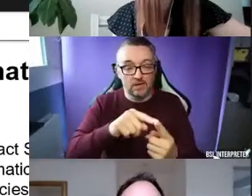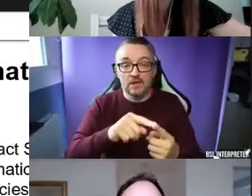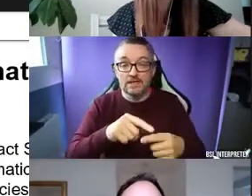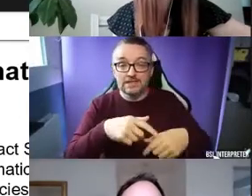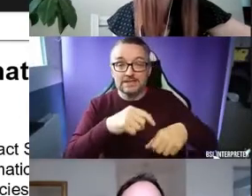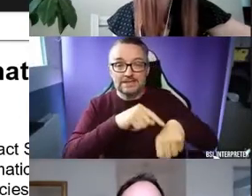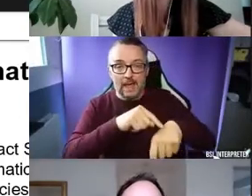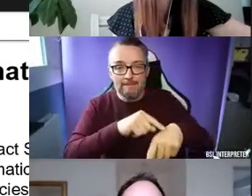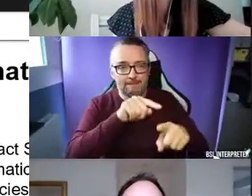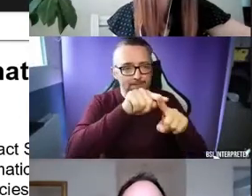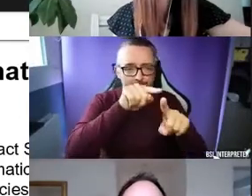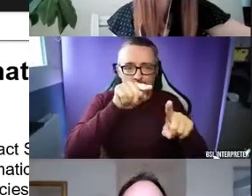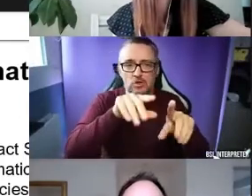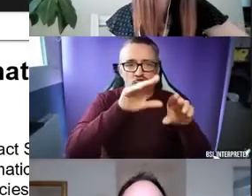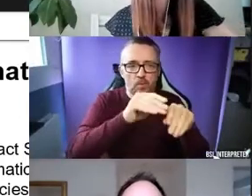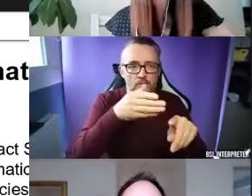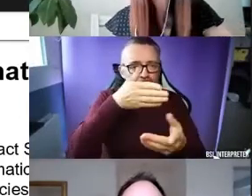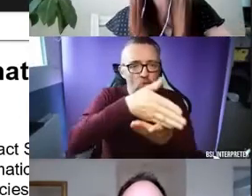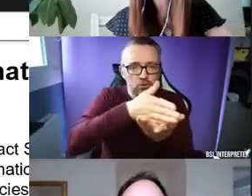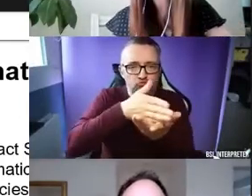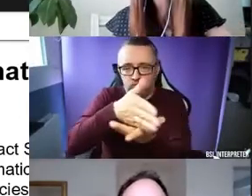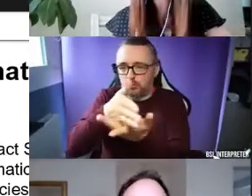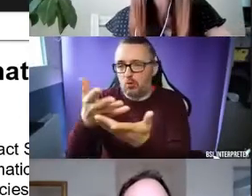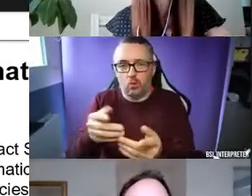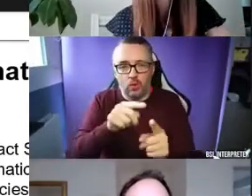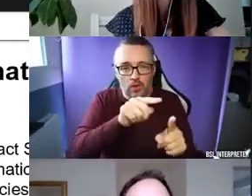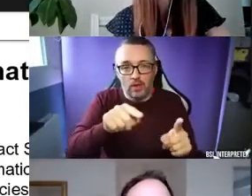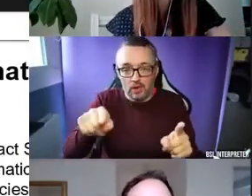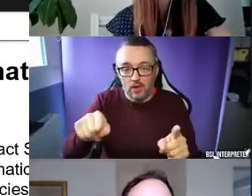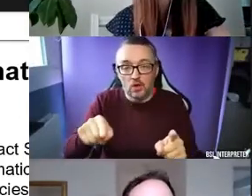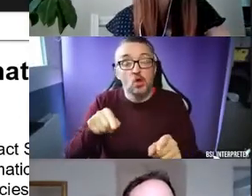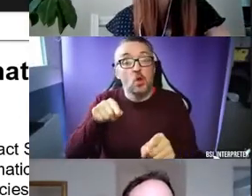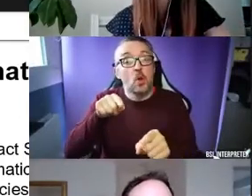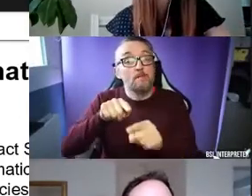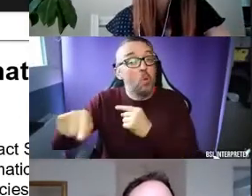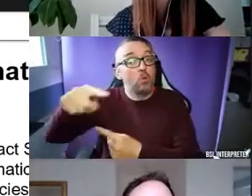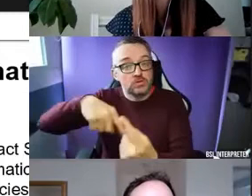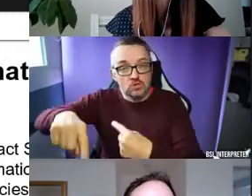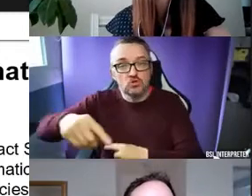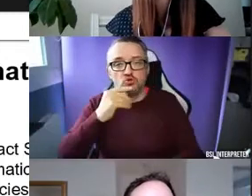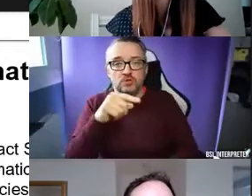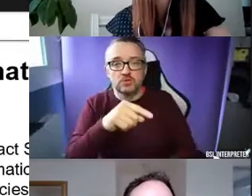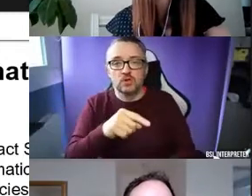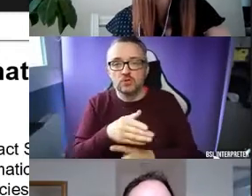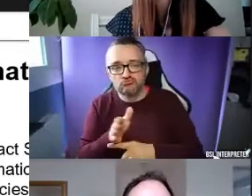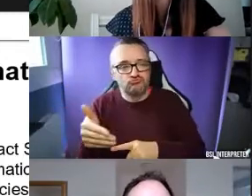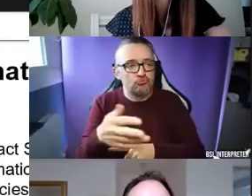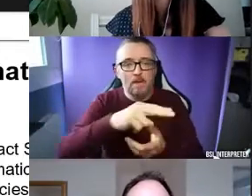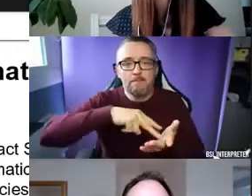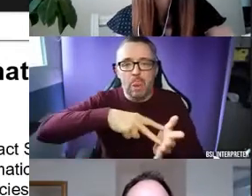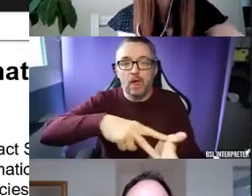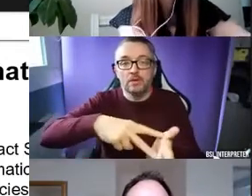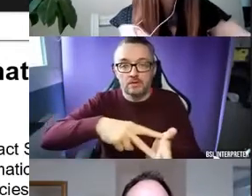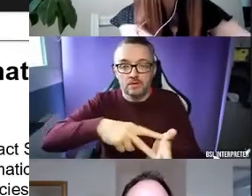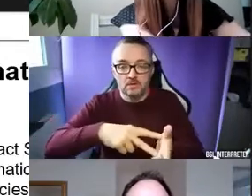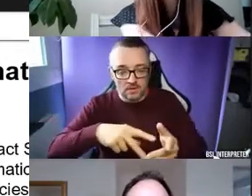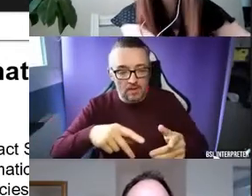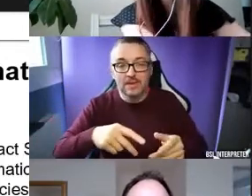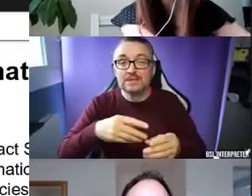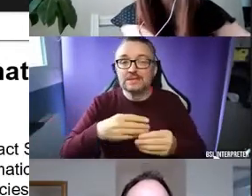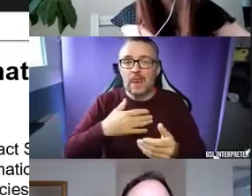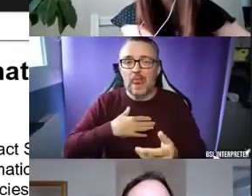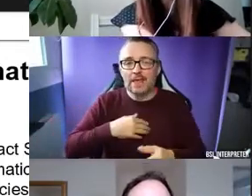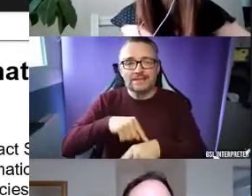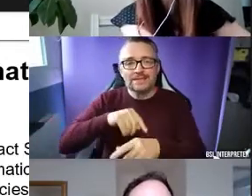stopping times. Most people choose to use our journey planner, but some people like to still obtain information in a